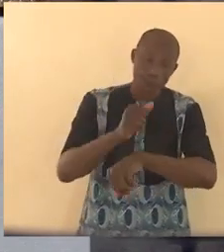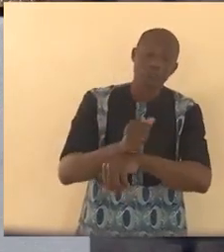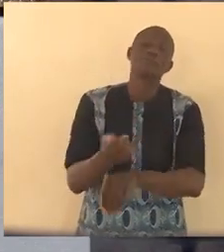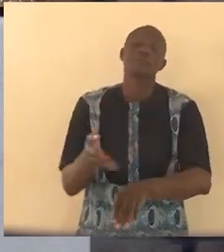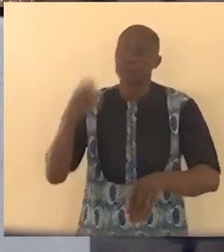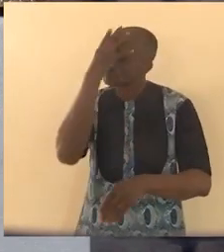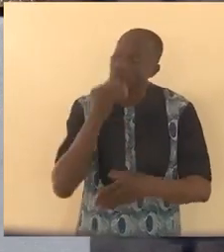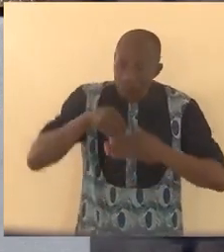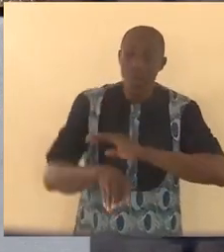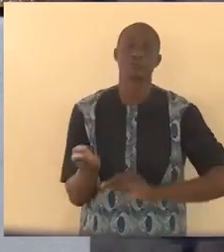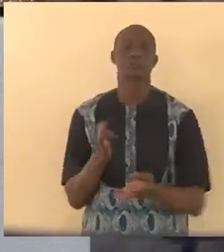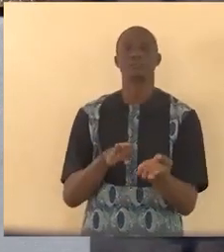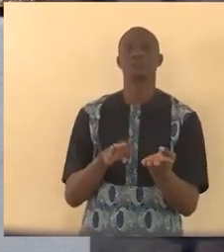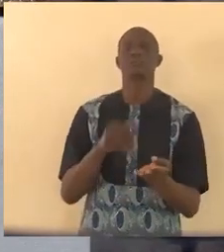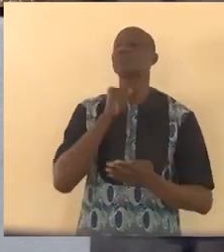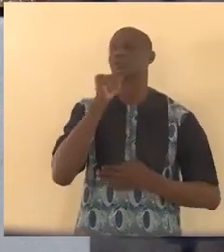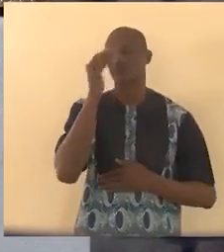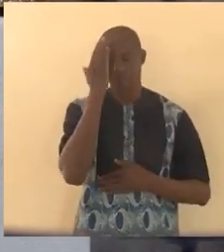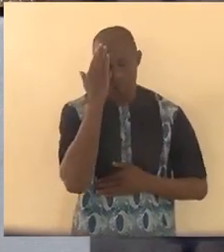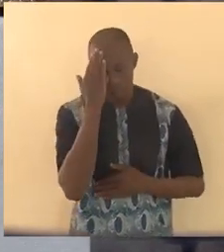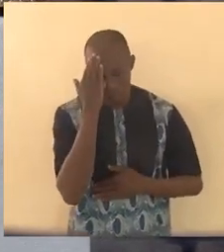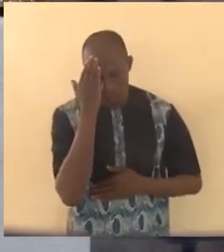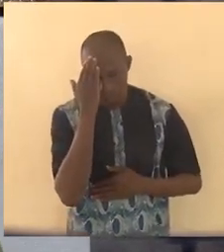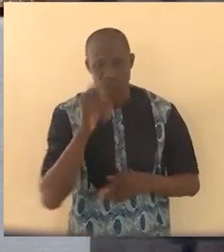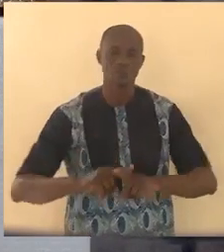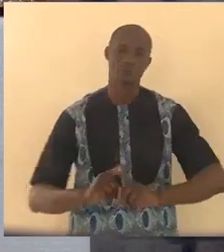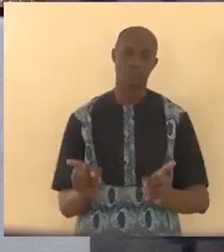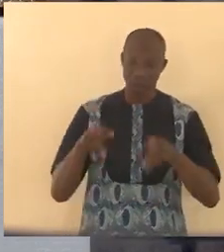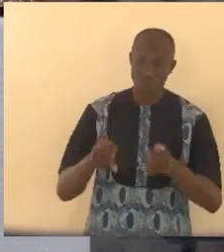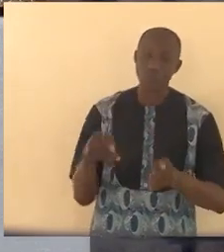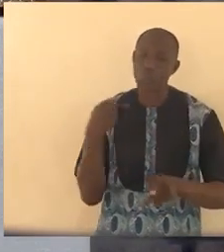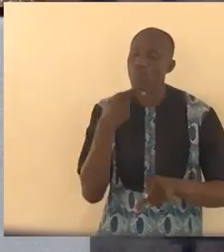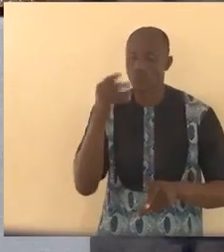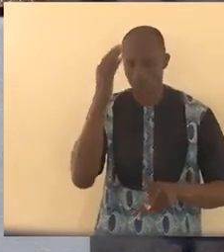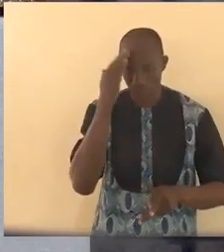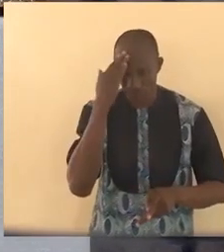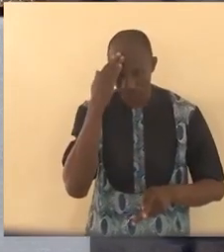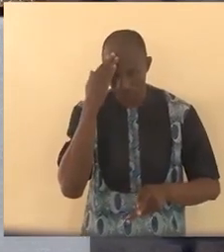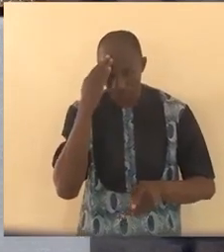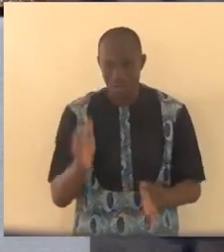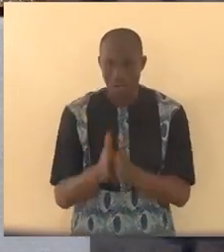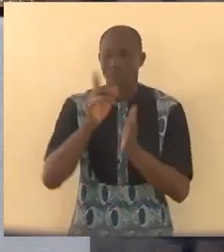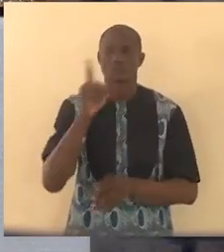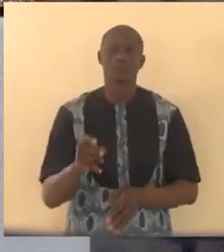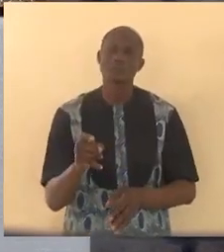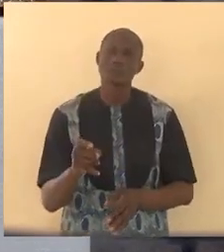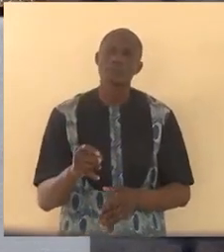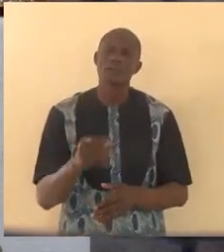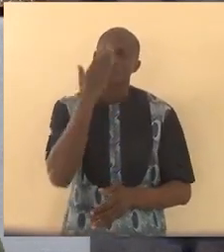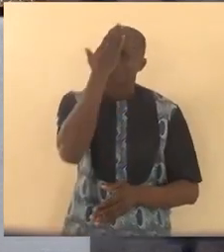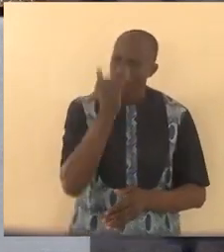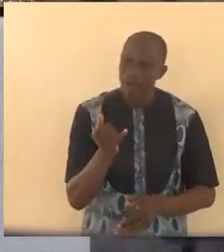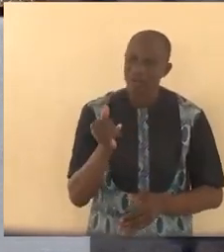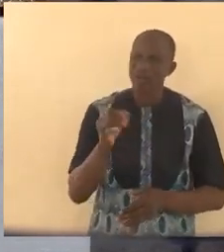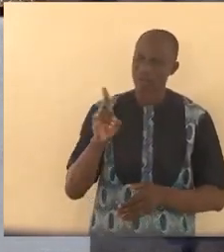slip into death, not aware. But people who are aware, like Kohelet, ask the question,